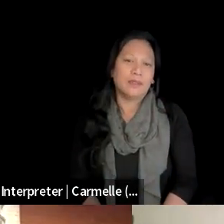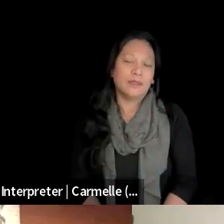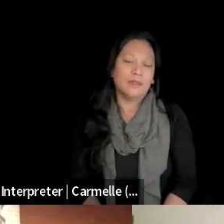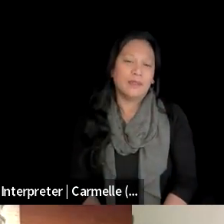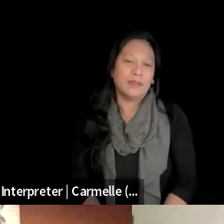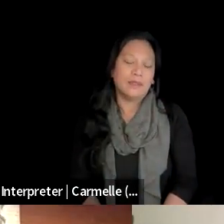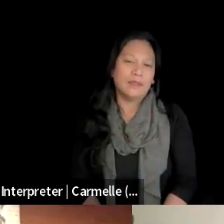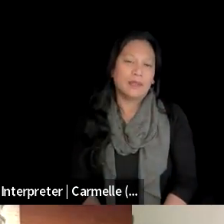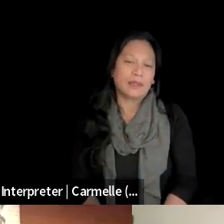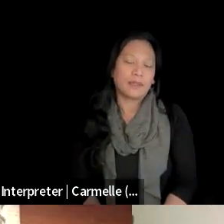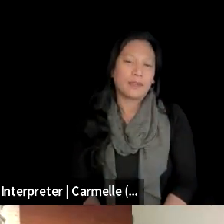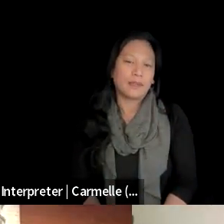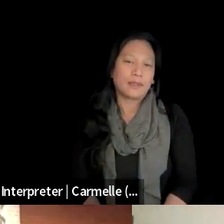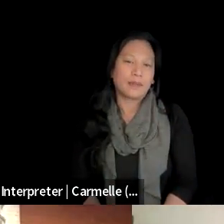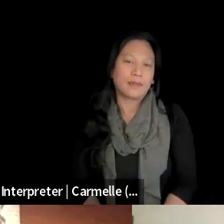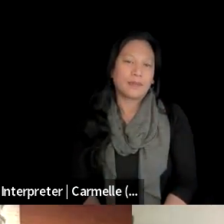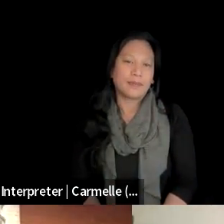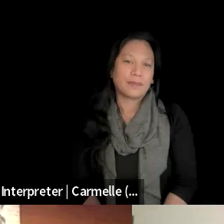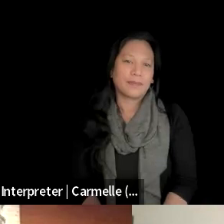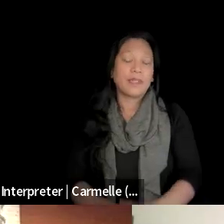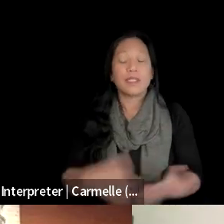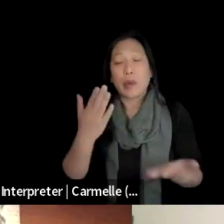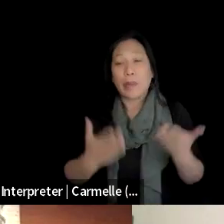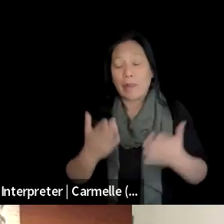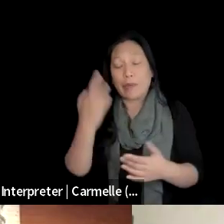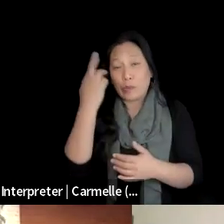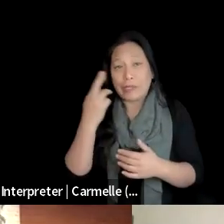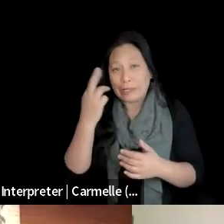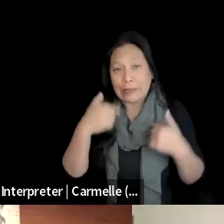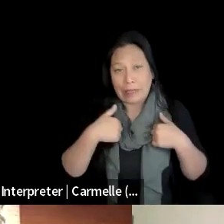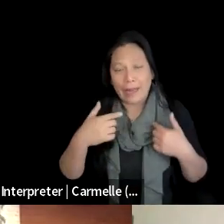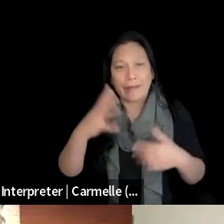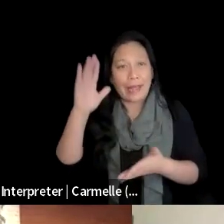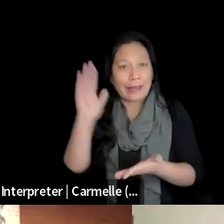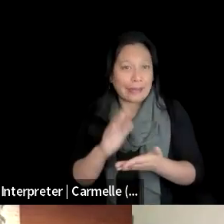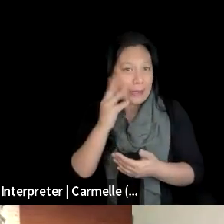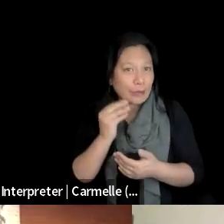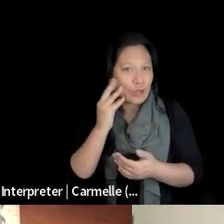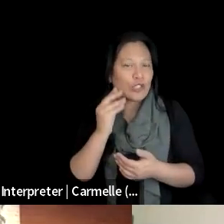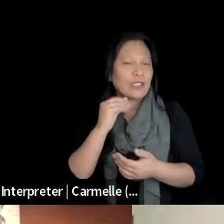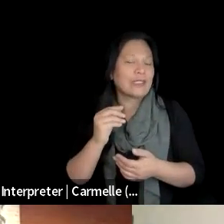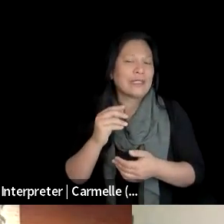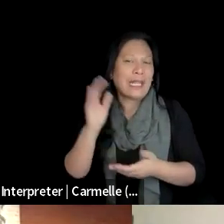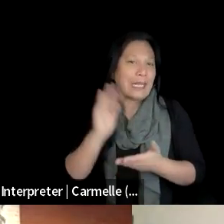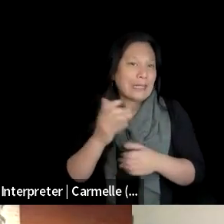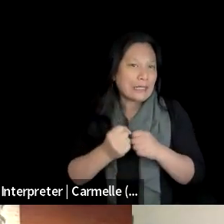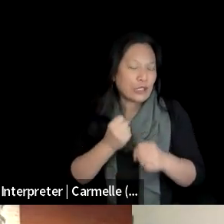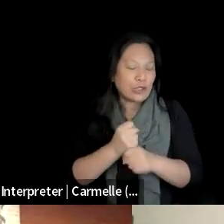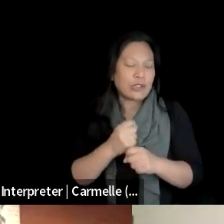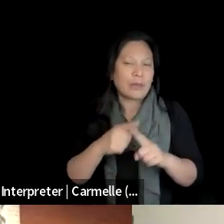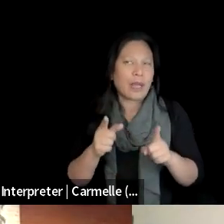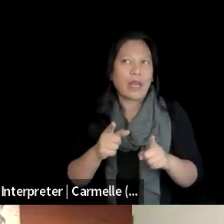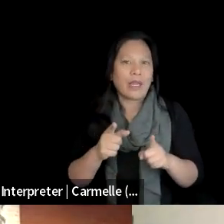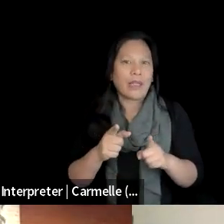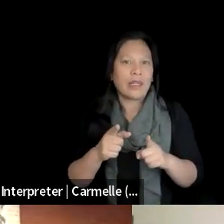maybe what's strange for me, maybe this is because I have less experience than the two of you, but I'm like, I find that I run into an